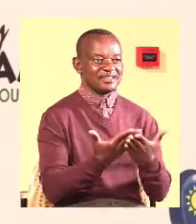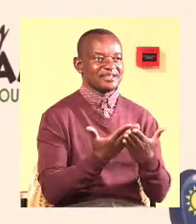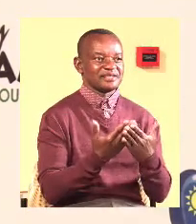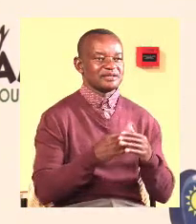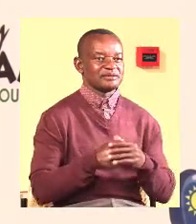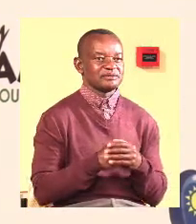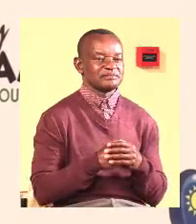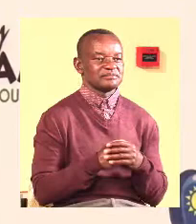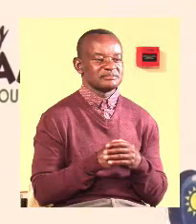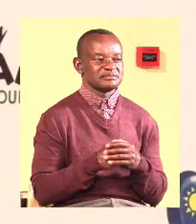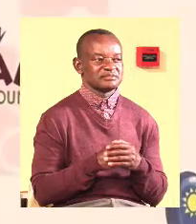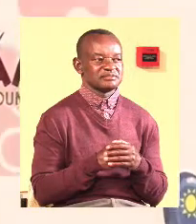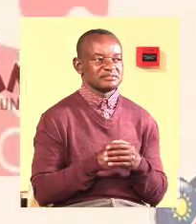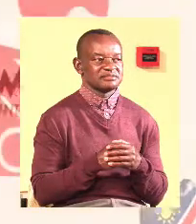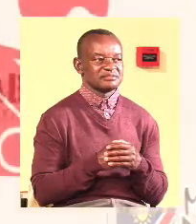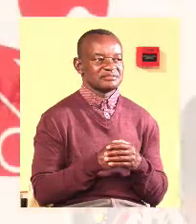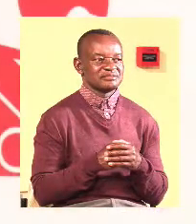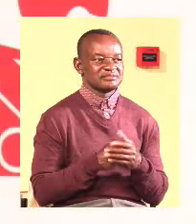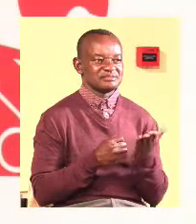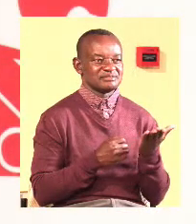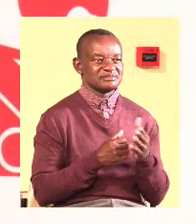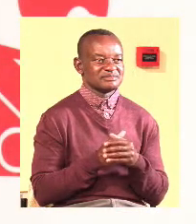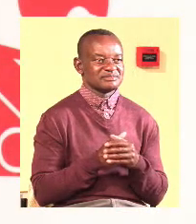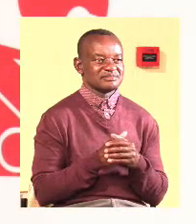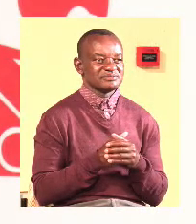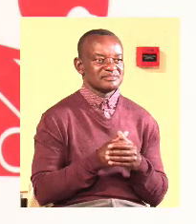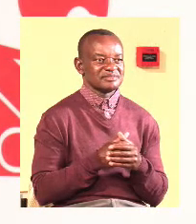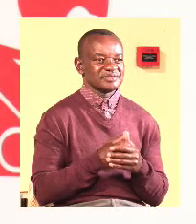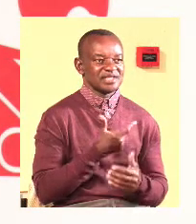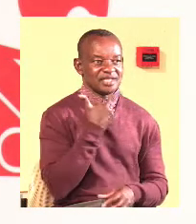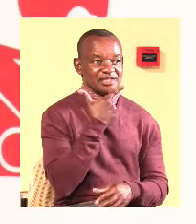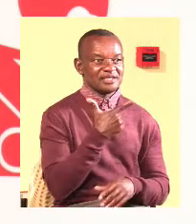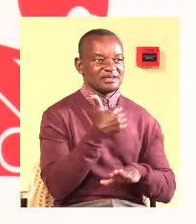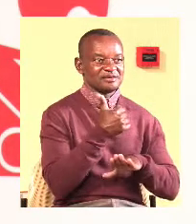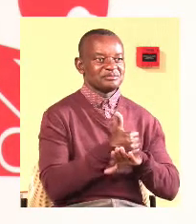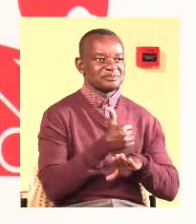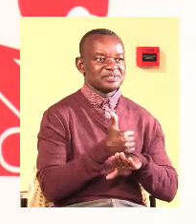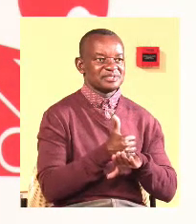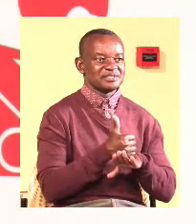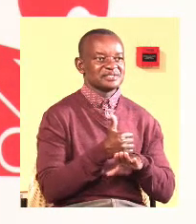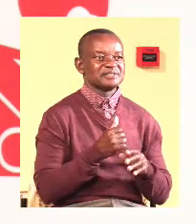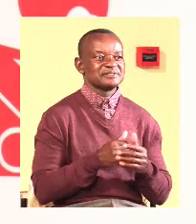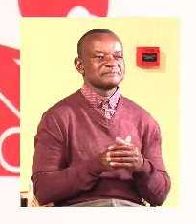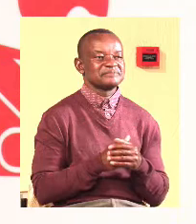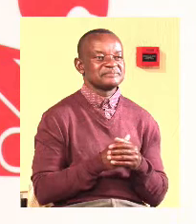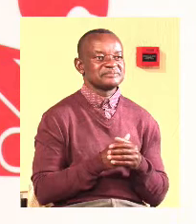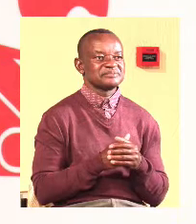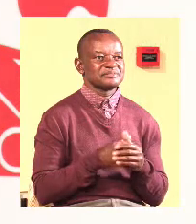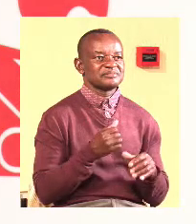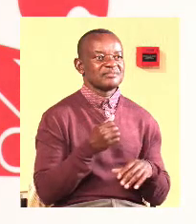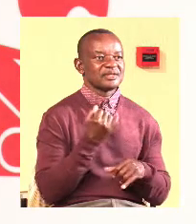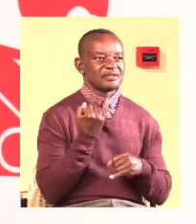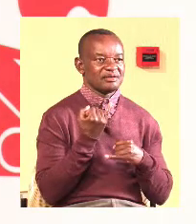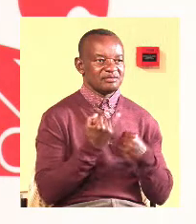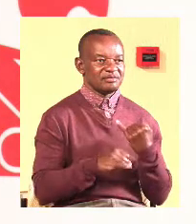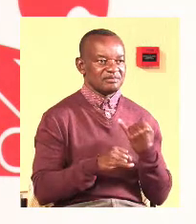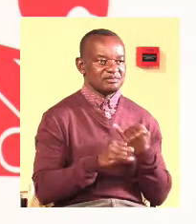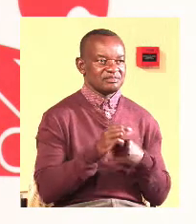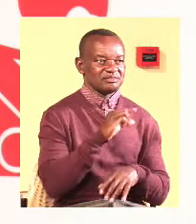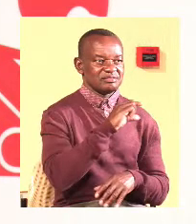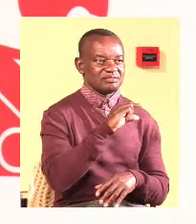Nambongo. Thank you for the opportunity once again. My final remarks would be that desperate times calls